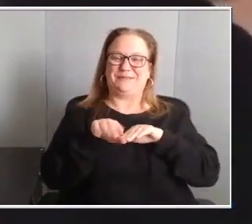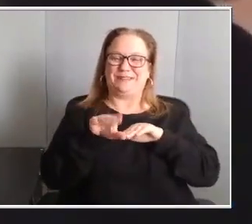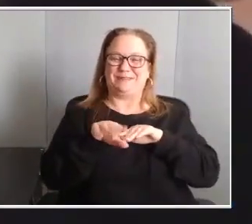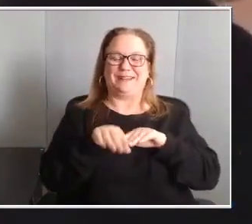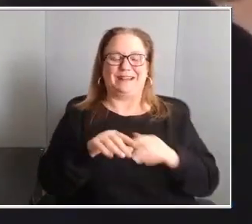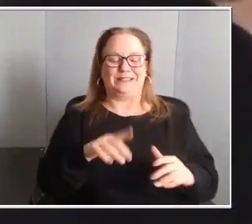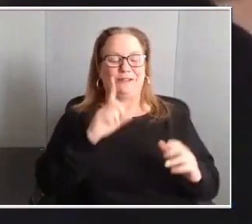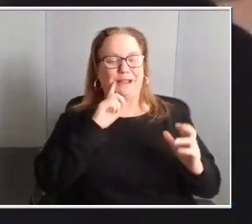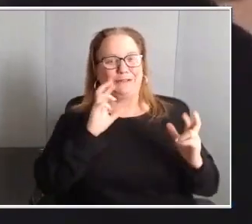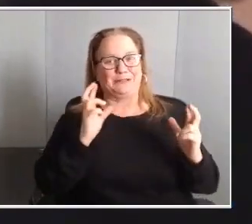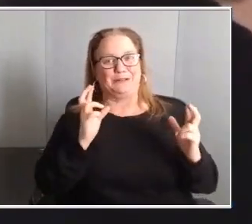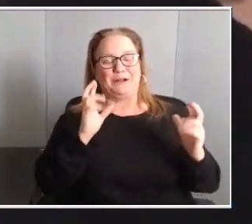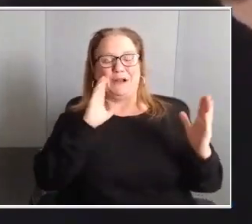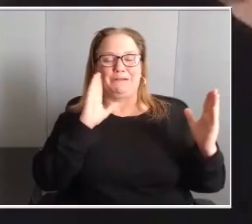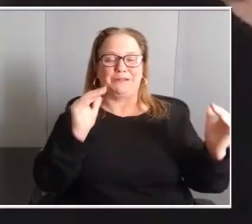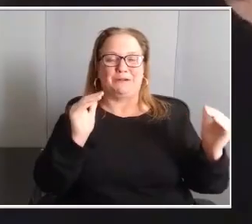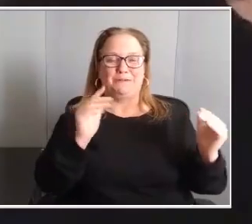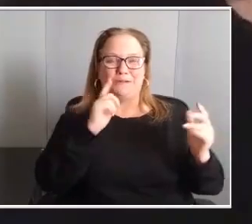what was coming up next.